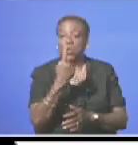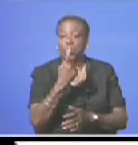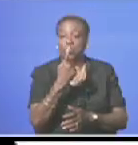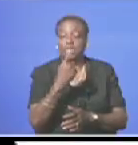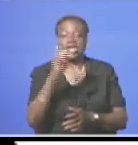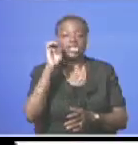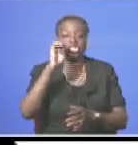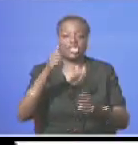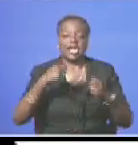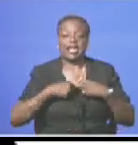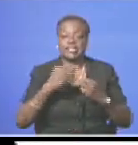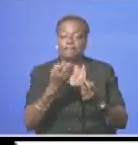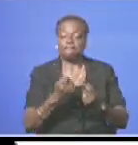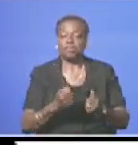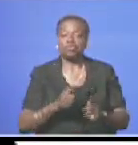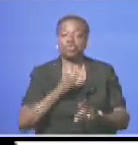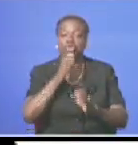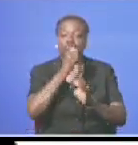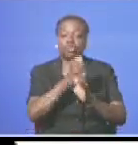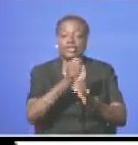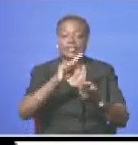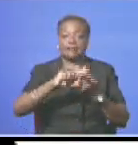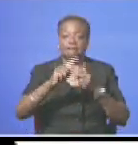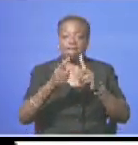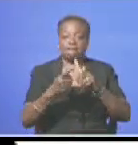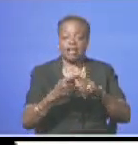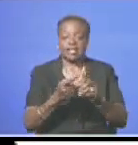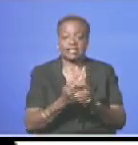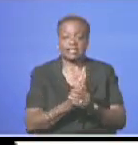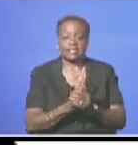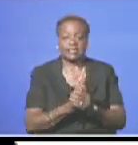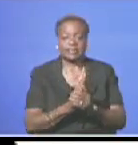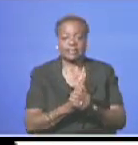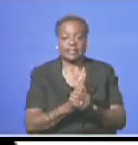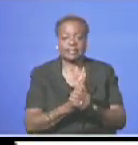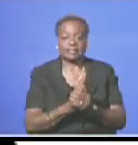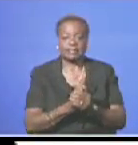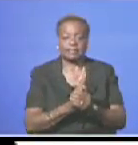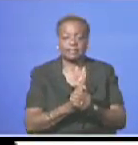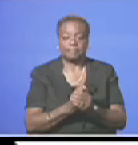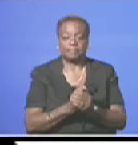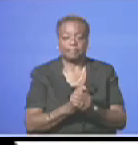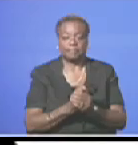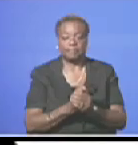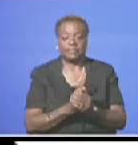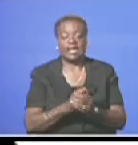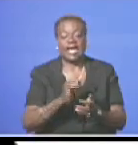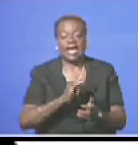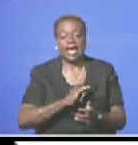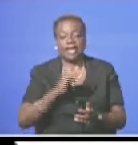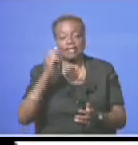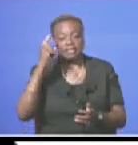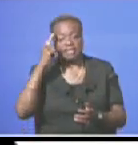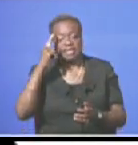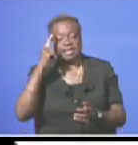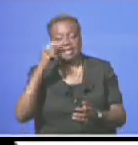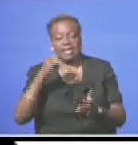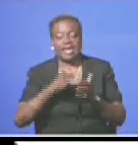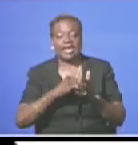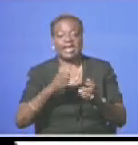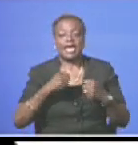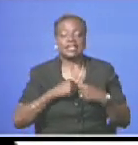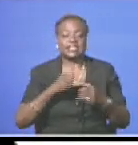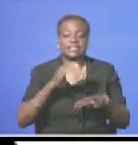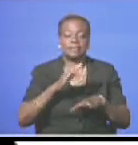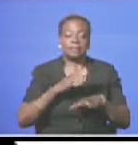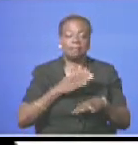map out which lace she will employ in her designs. Some of my lace, I'm going to probably, I think, have this bead work done. This is